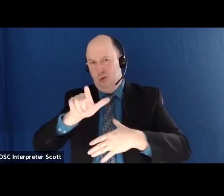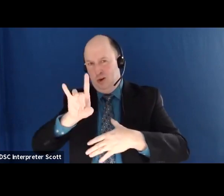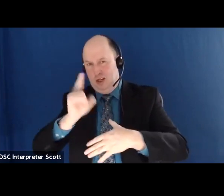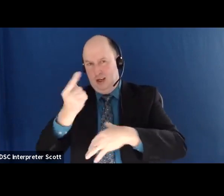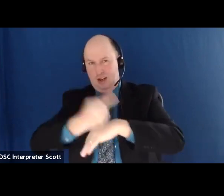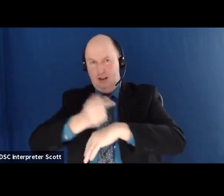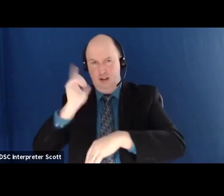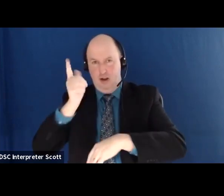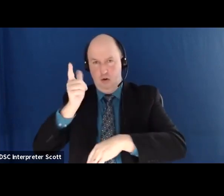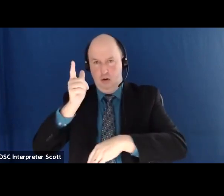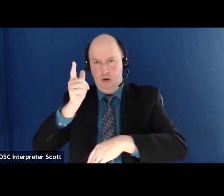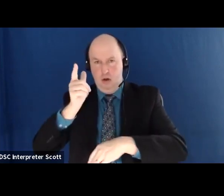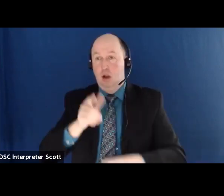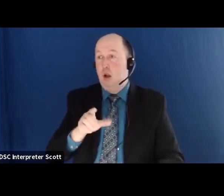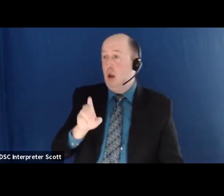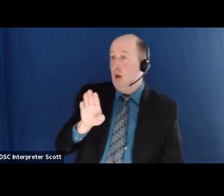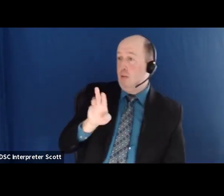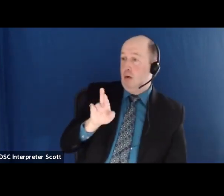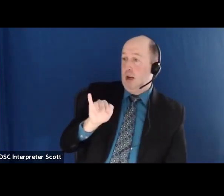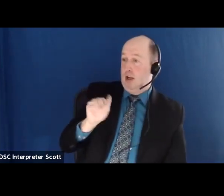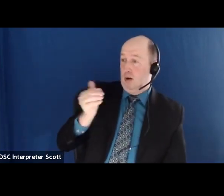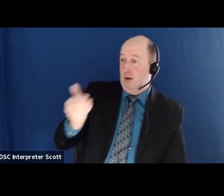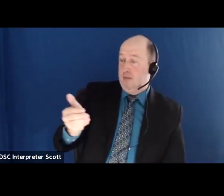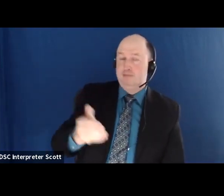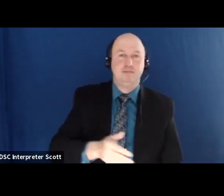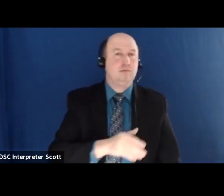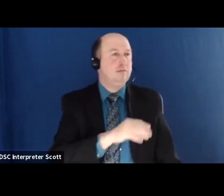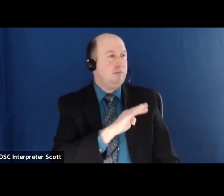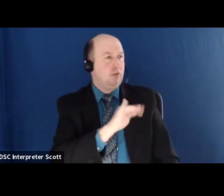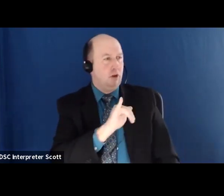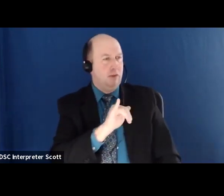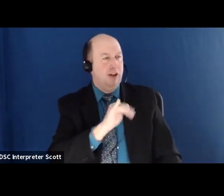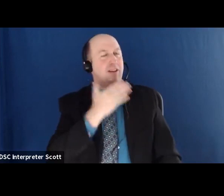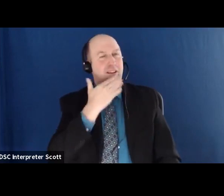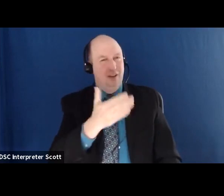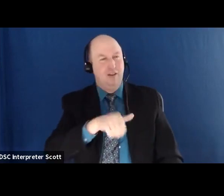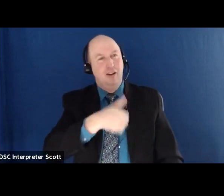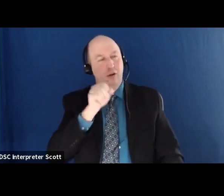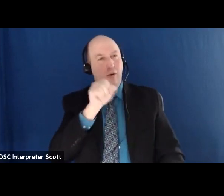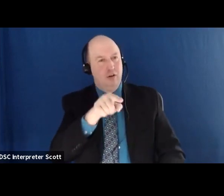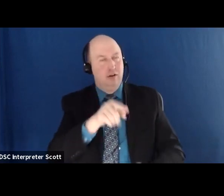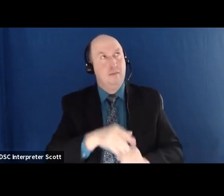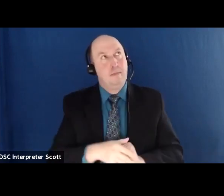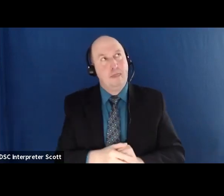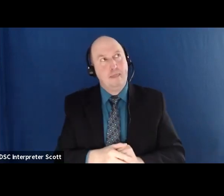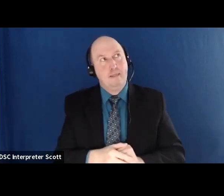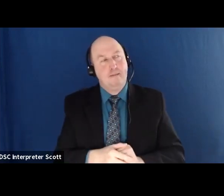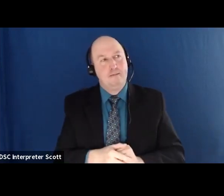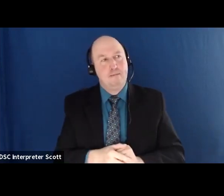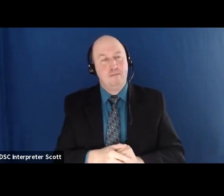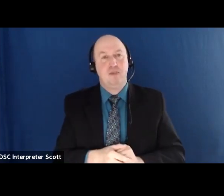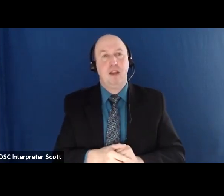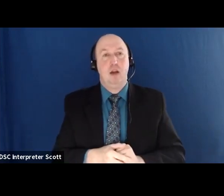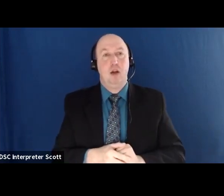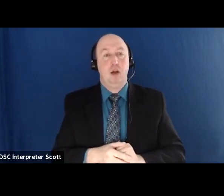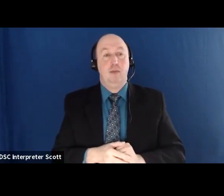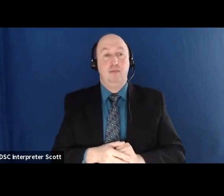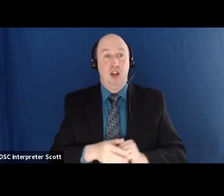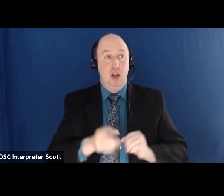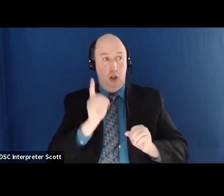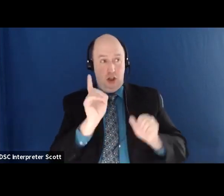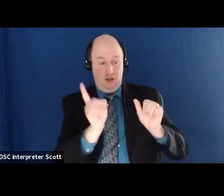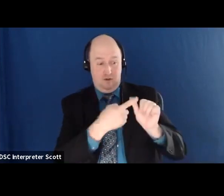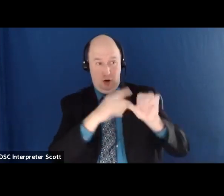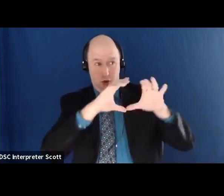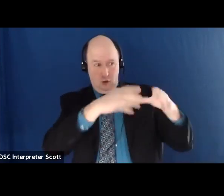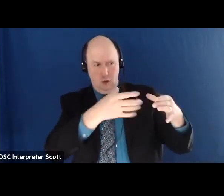Bree, go ahead and ask your question, please. Thank you. I just have another question. How much of the first group have